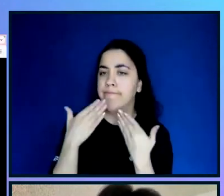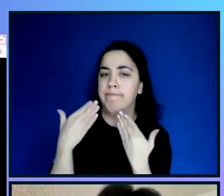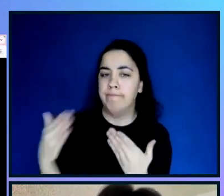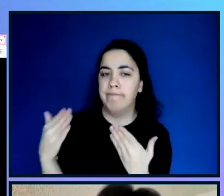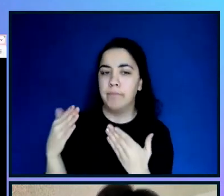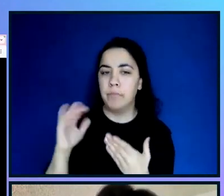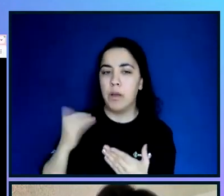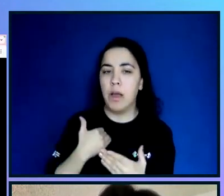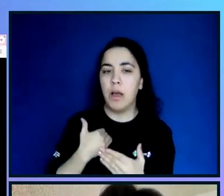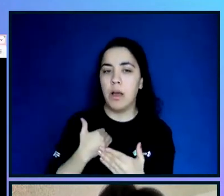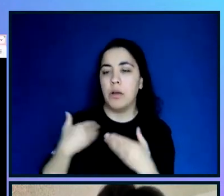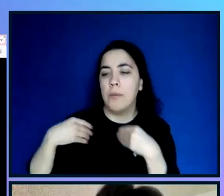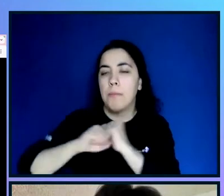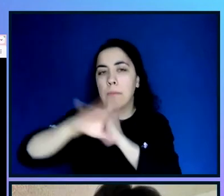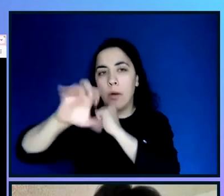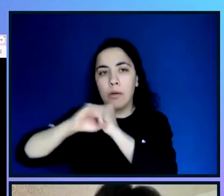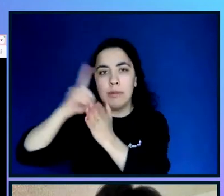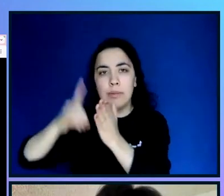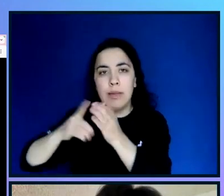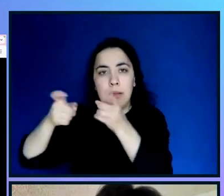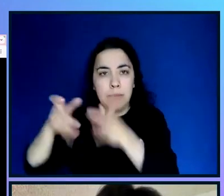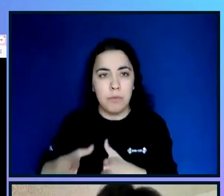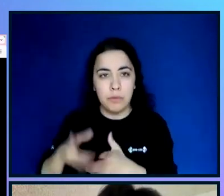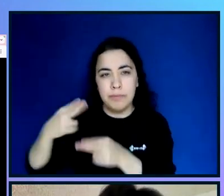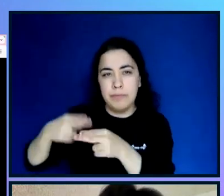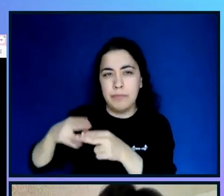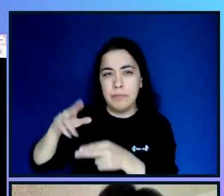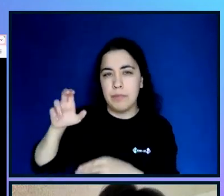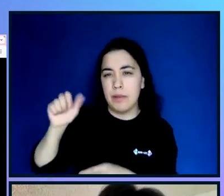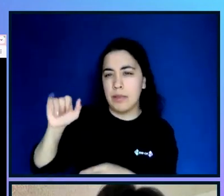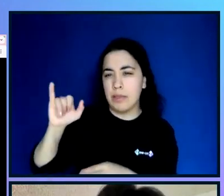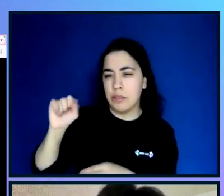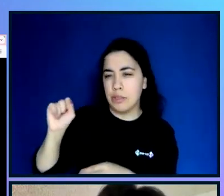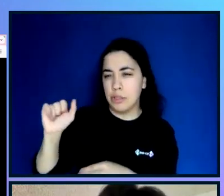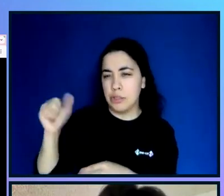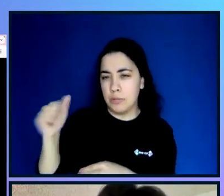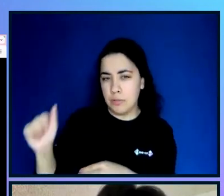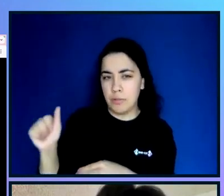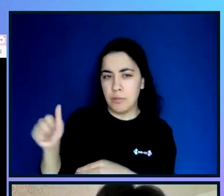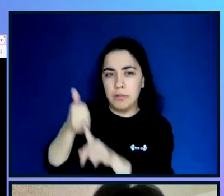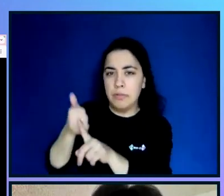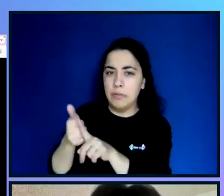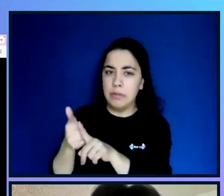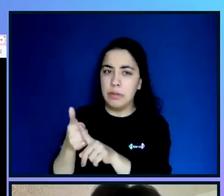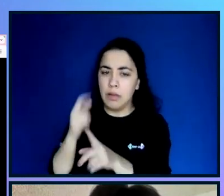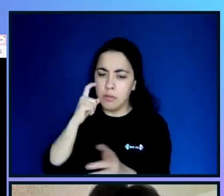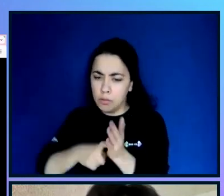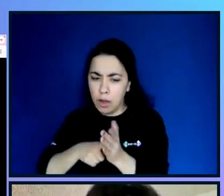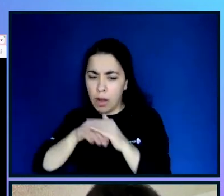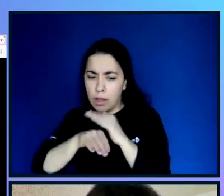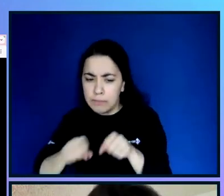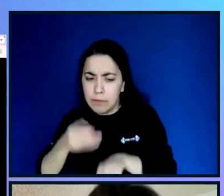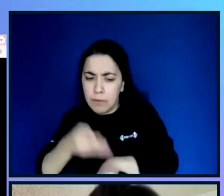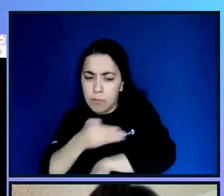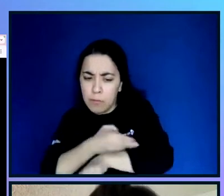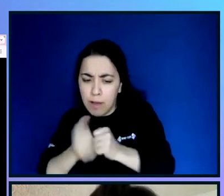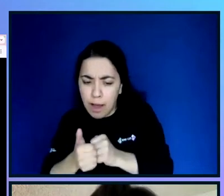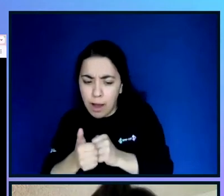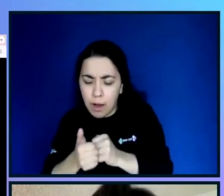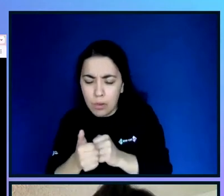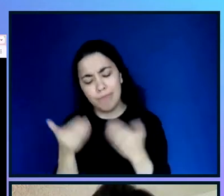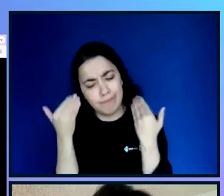of accessibility and recognize the impact that the education could have on our team. And with that, a pilot